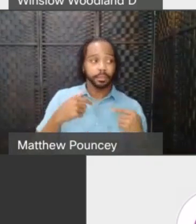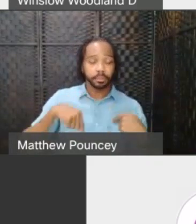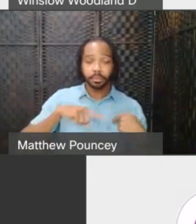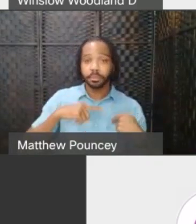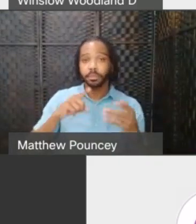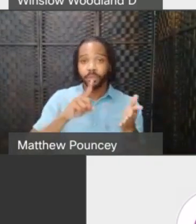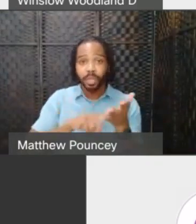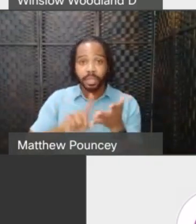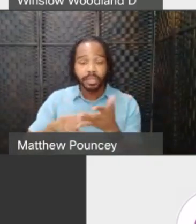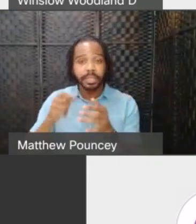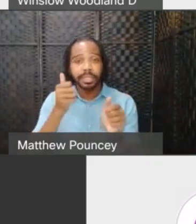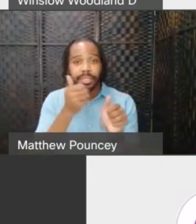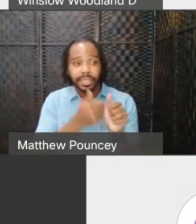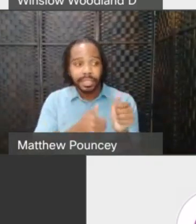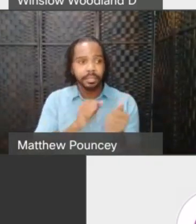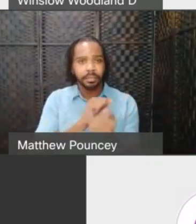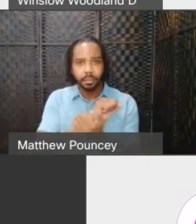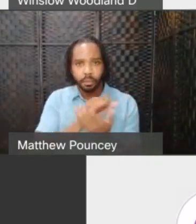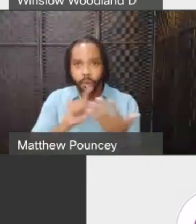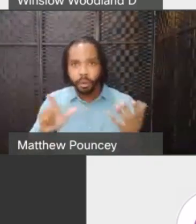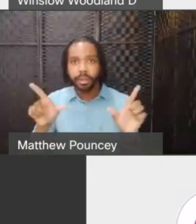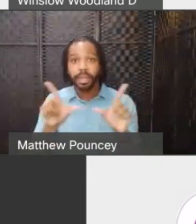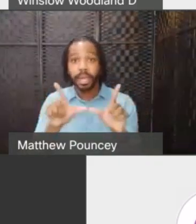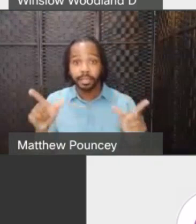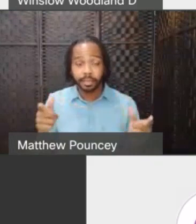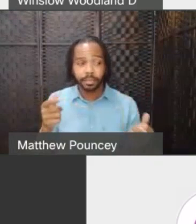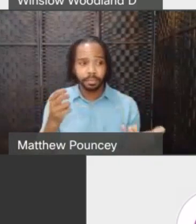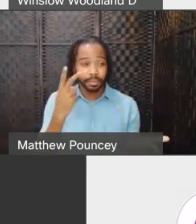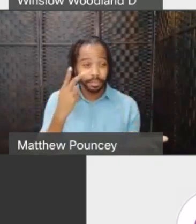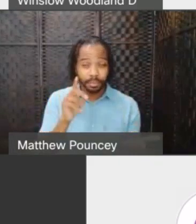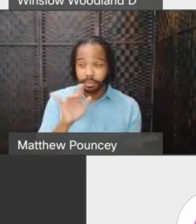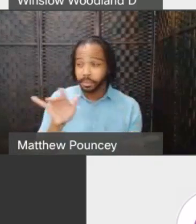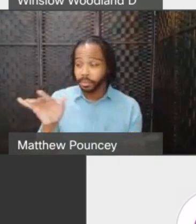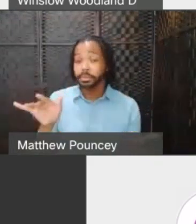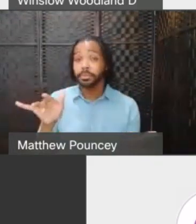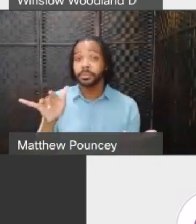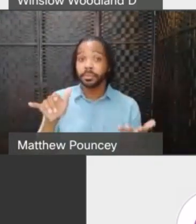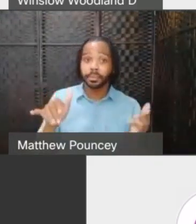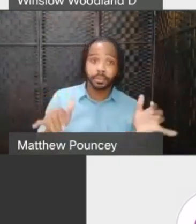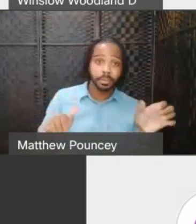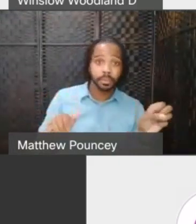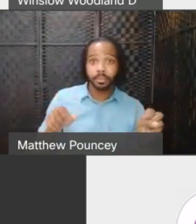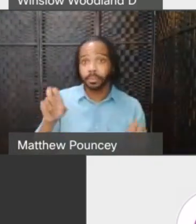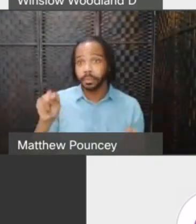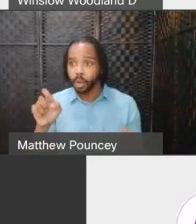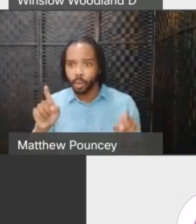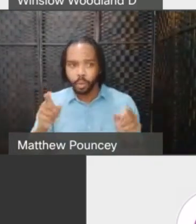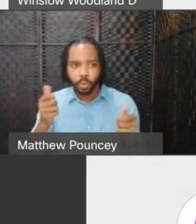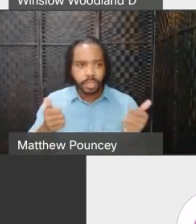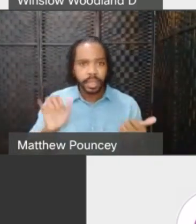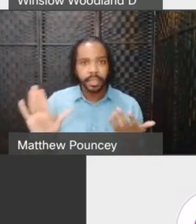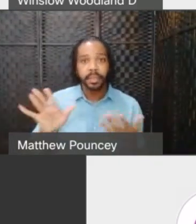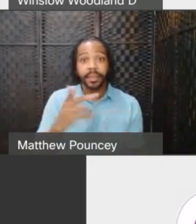and all licensees to see whether or not what their vaccine status